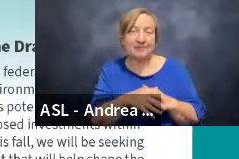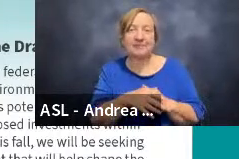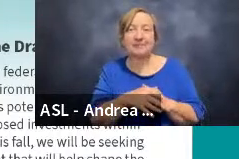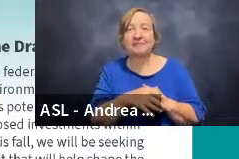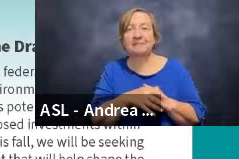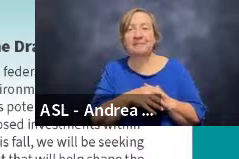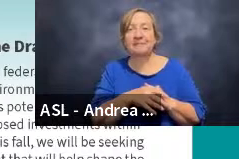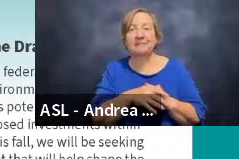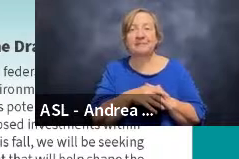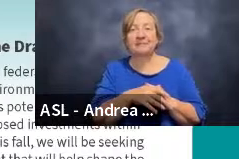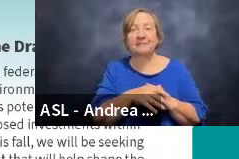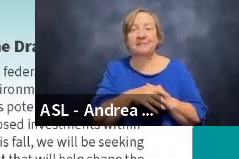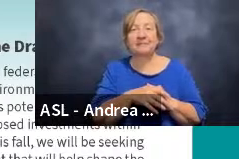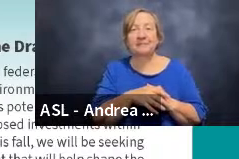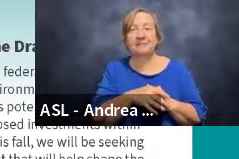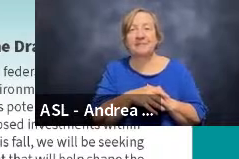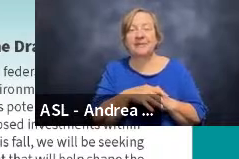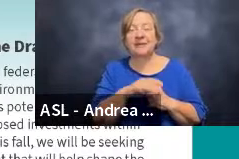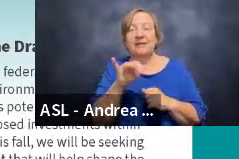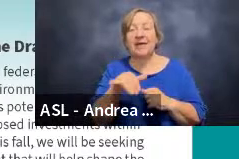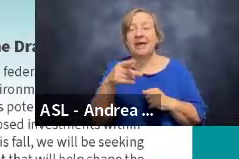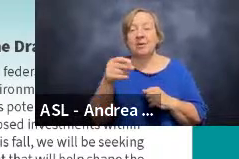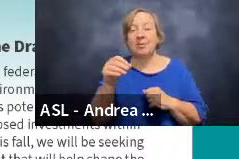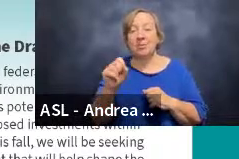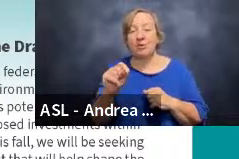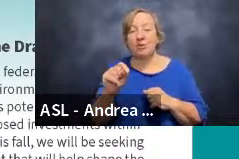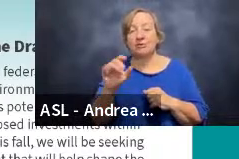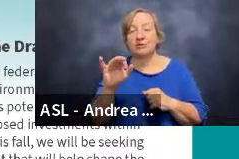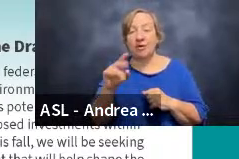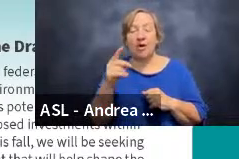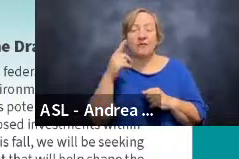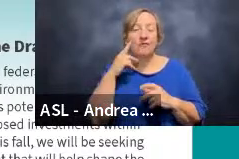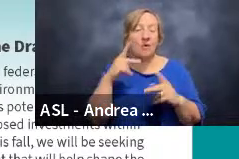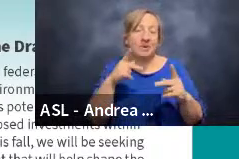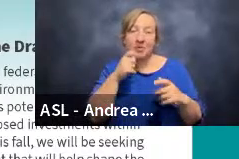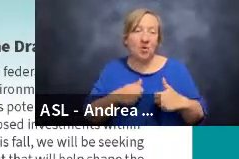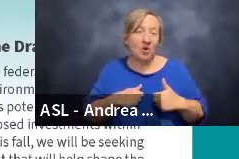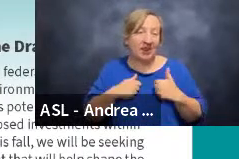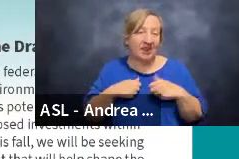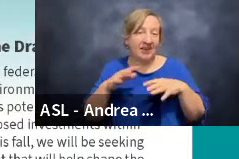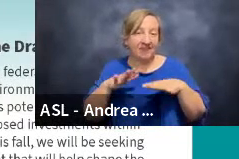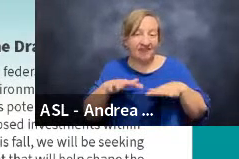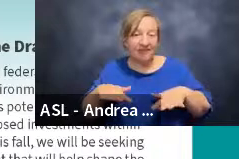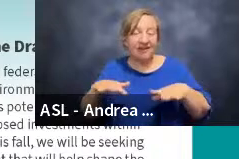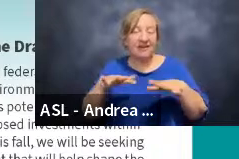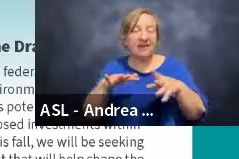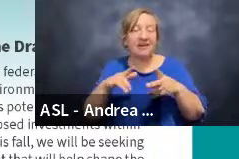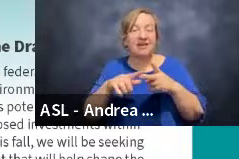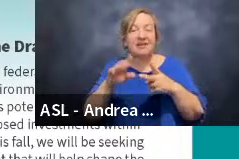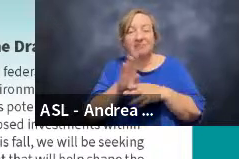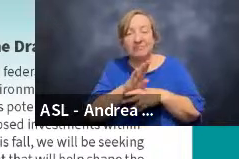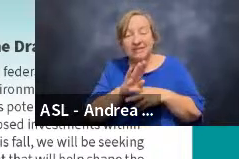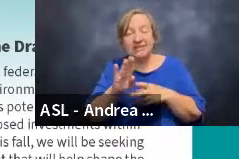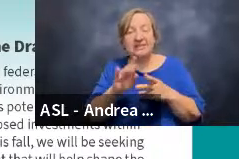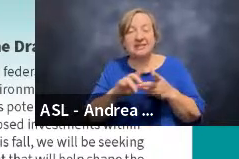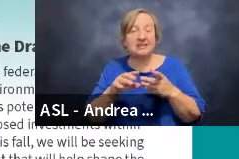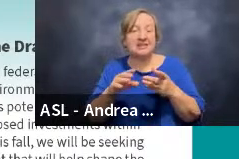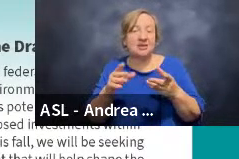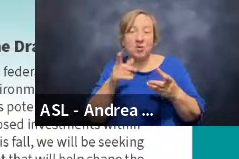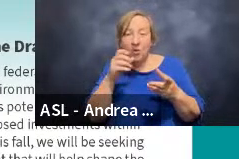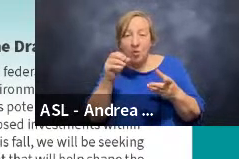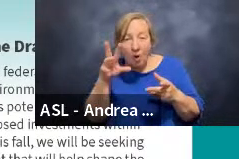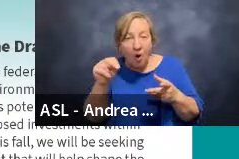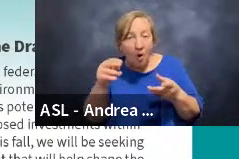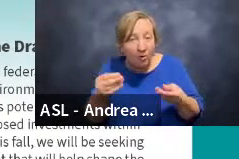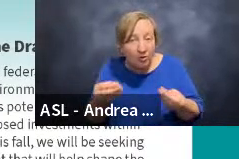So this postcard will go to residents, tenants, businesses, property owners. It's a pretty wide distribution